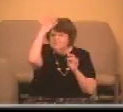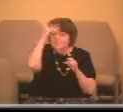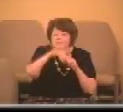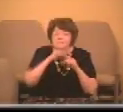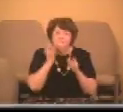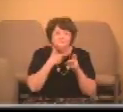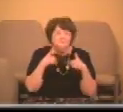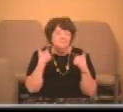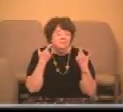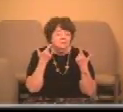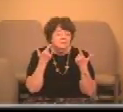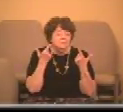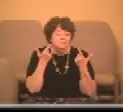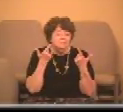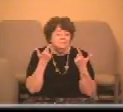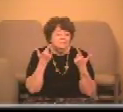lives.